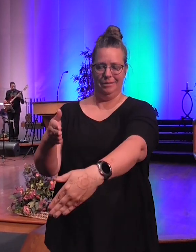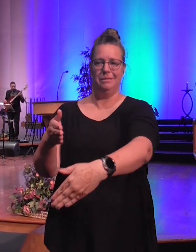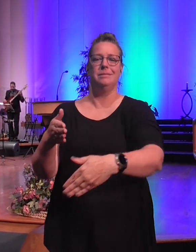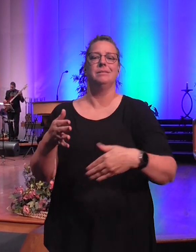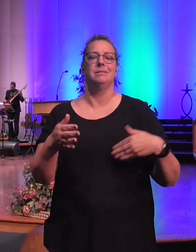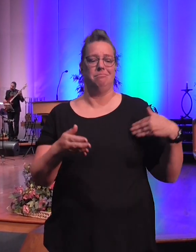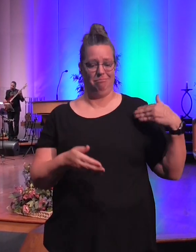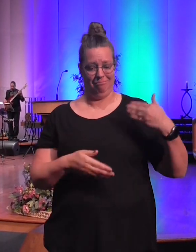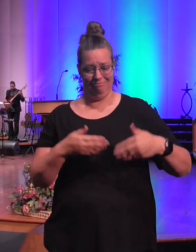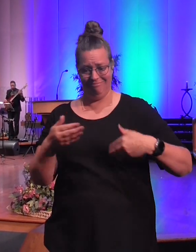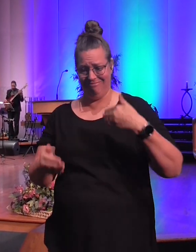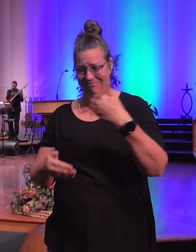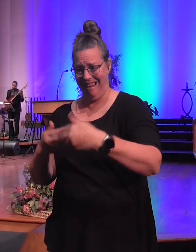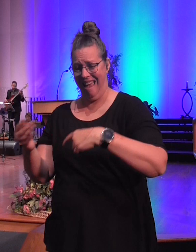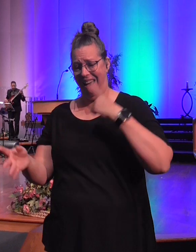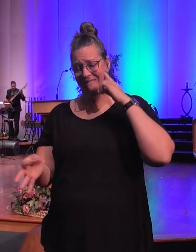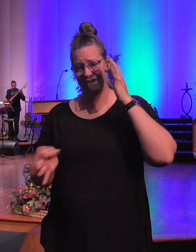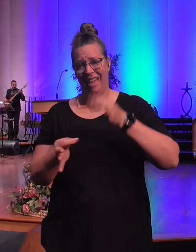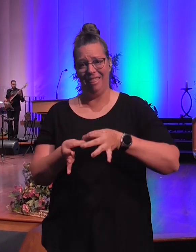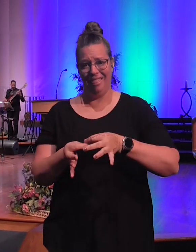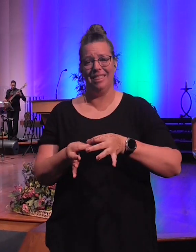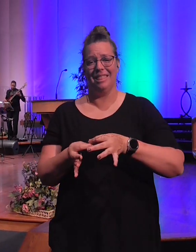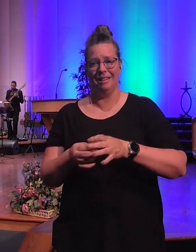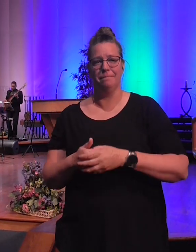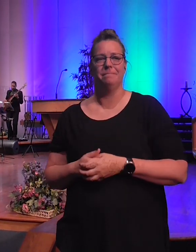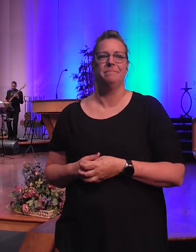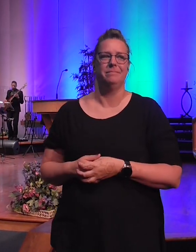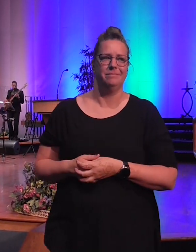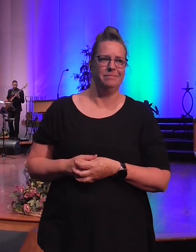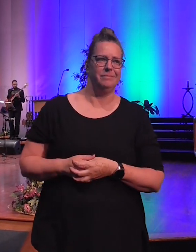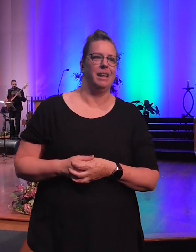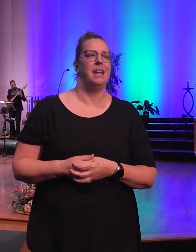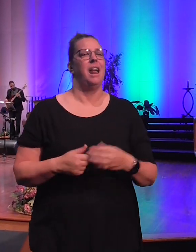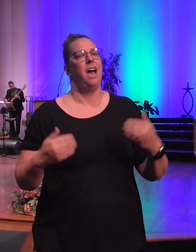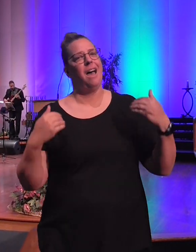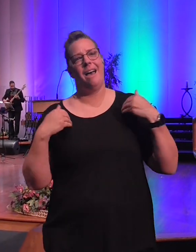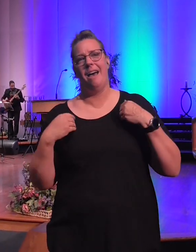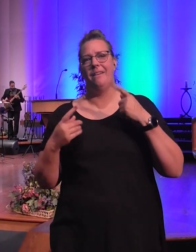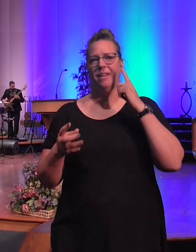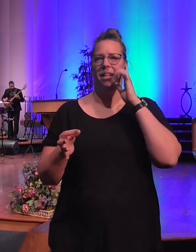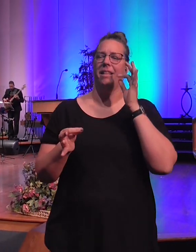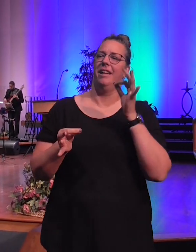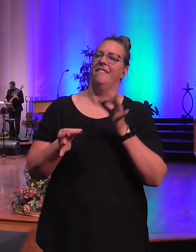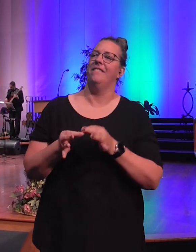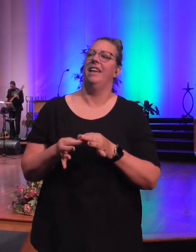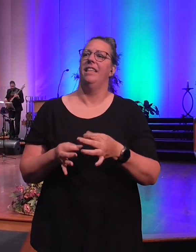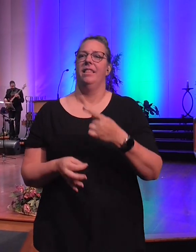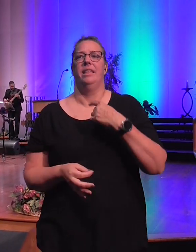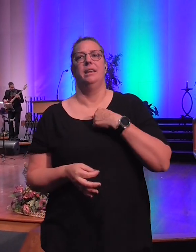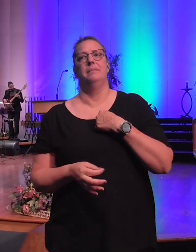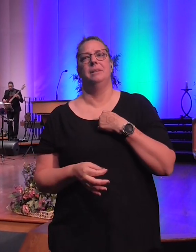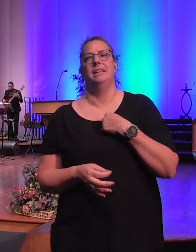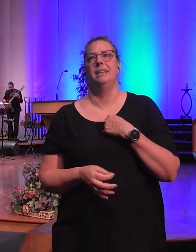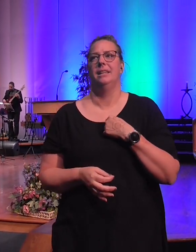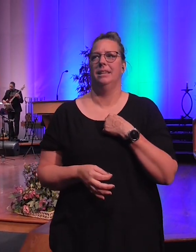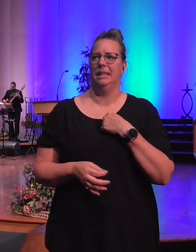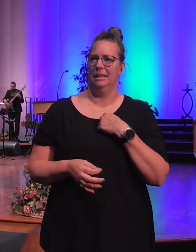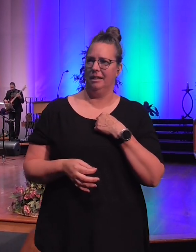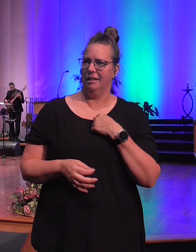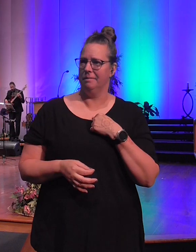to do is have a little faith in me. Have a little faith in me.